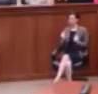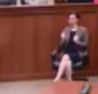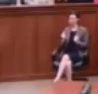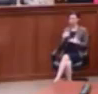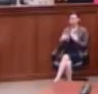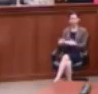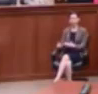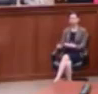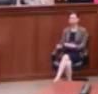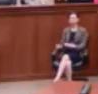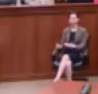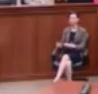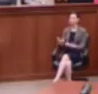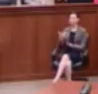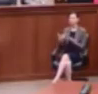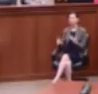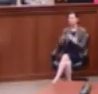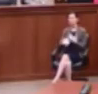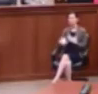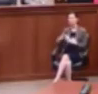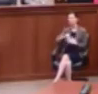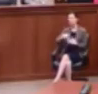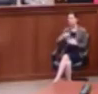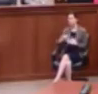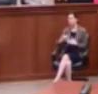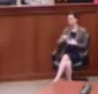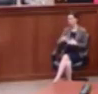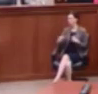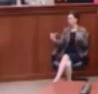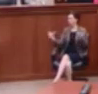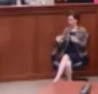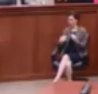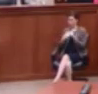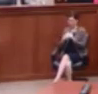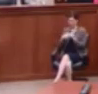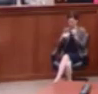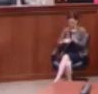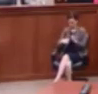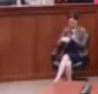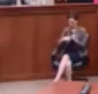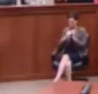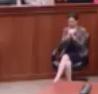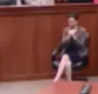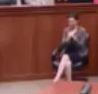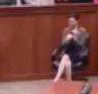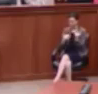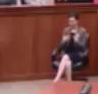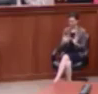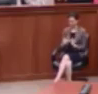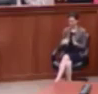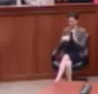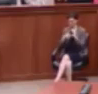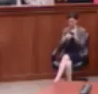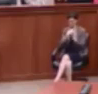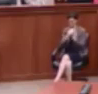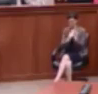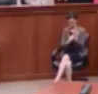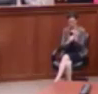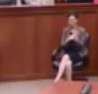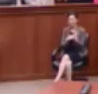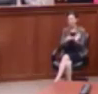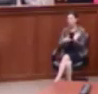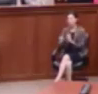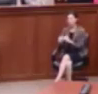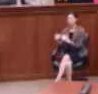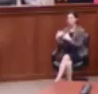immediately, probably in the June timeframe of coming together and starting to review the list of current credentials, and then that would come to the